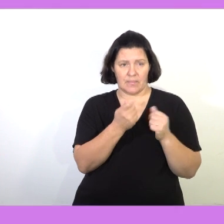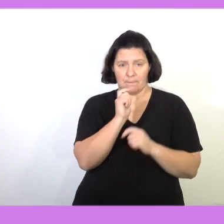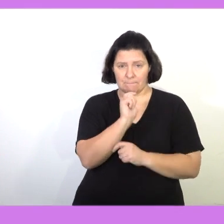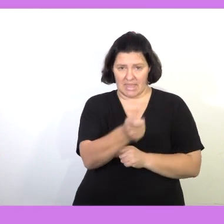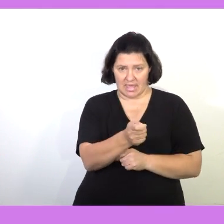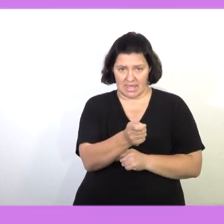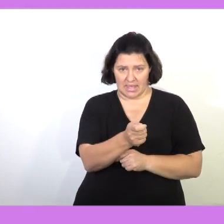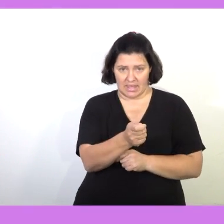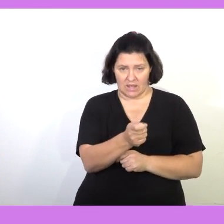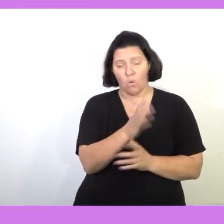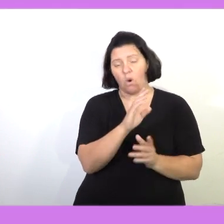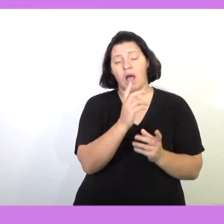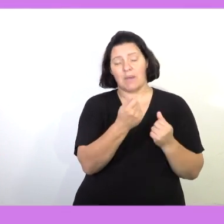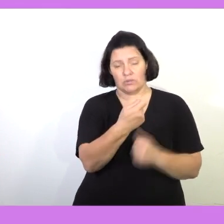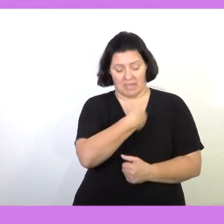paid